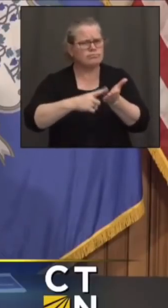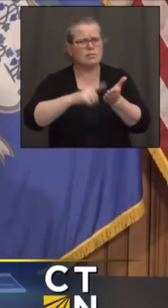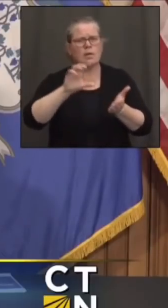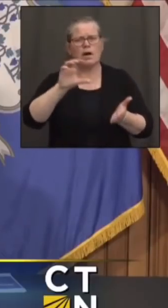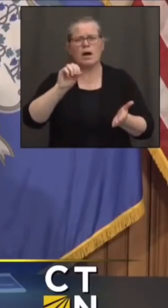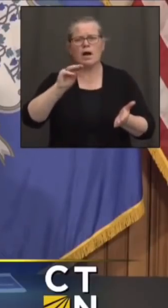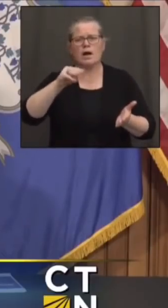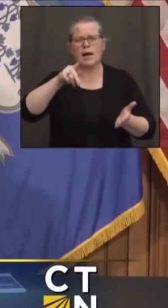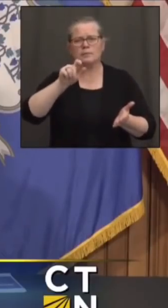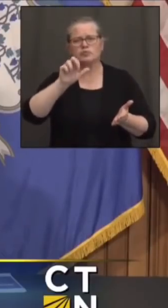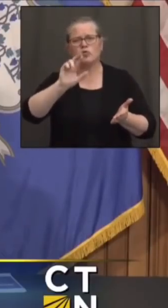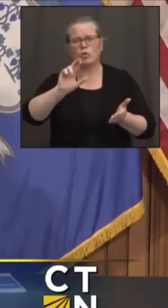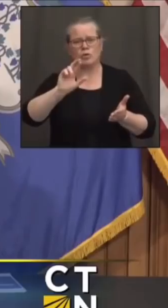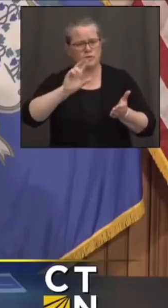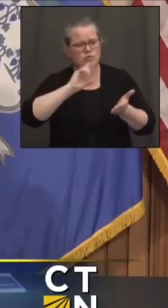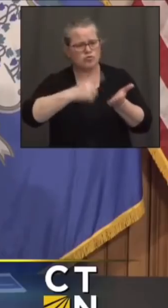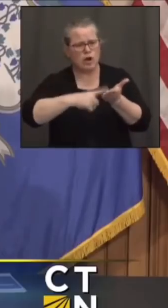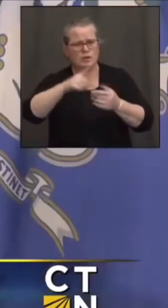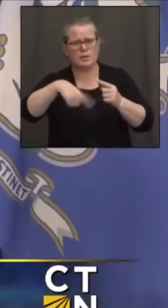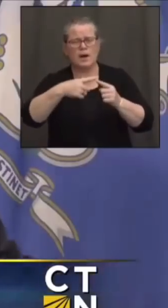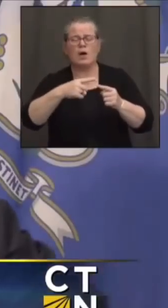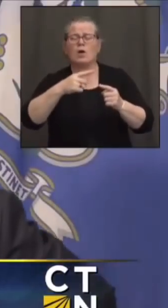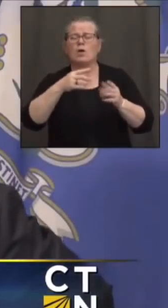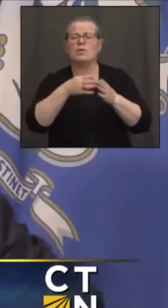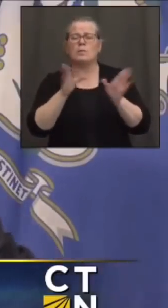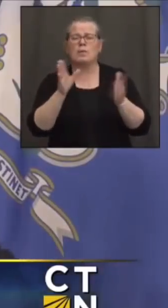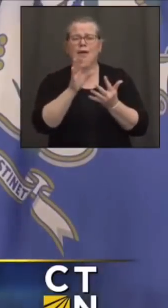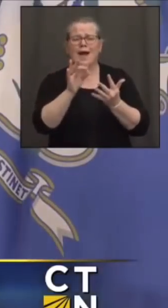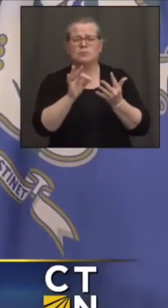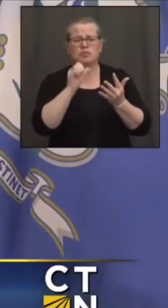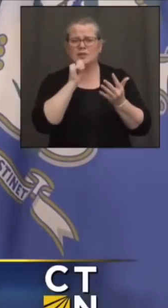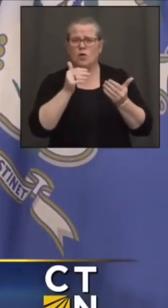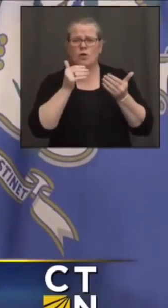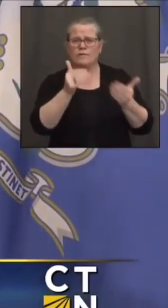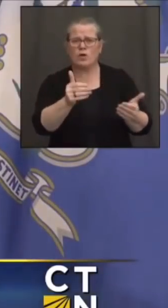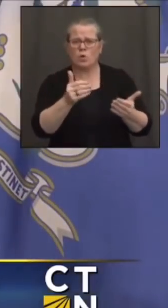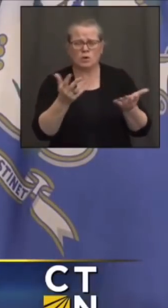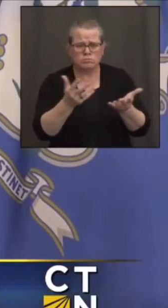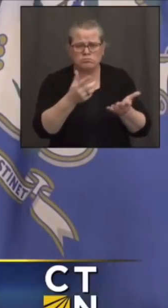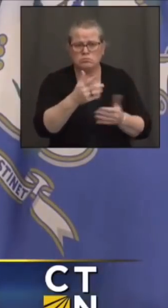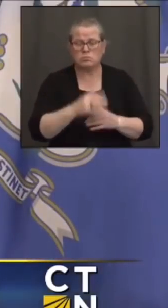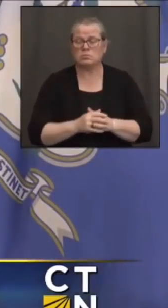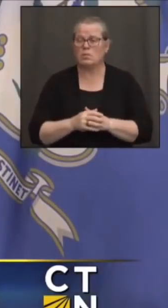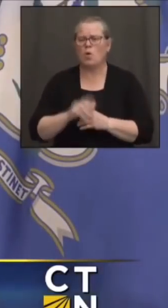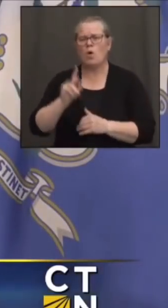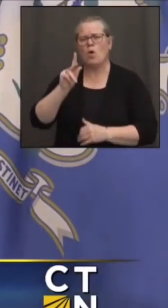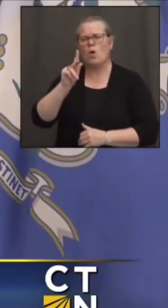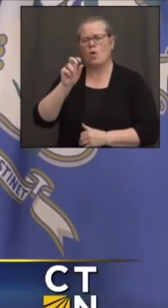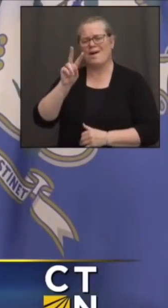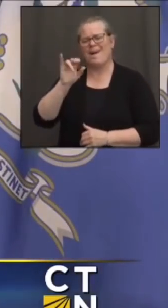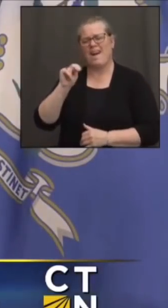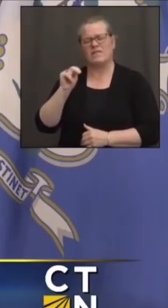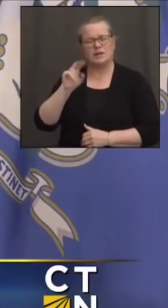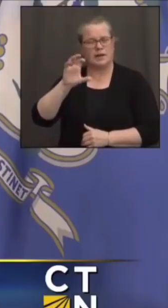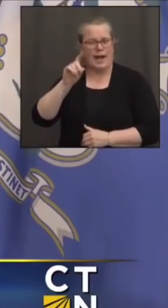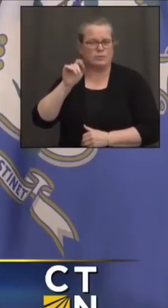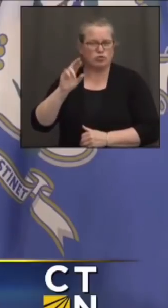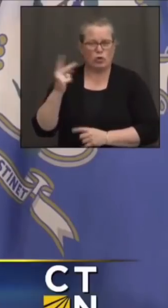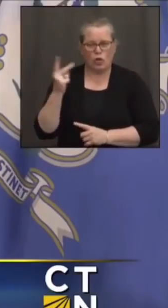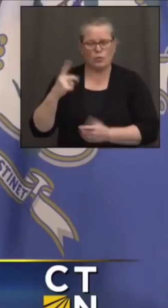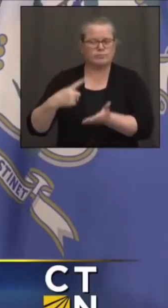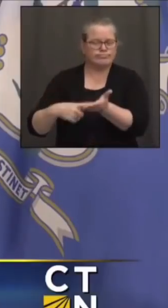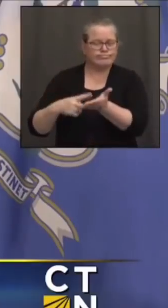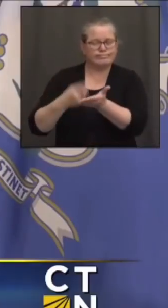not going forward? Oh, I talked to Kevin probably a couple weeks ago, maybe 3 weeks ago, about, some of